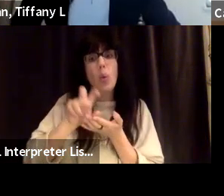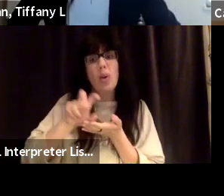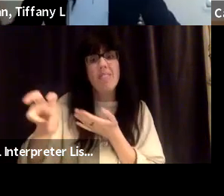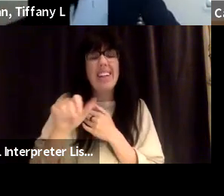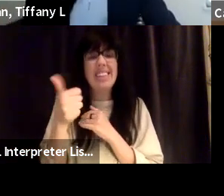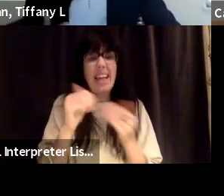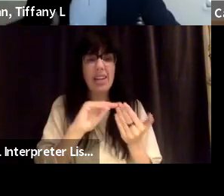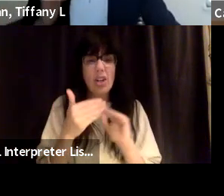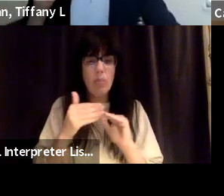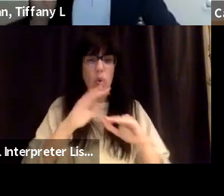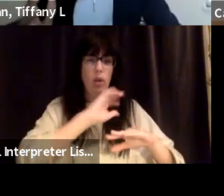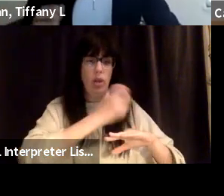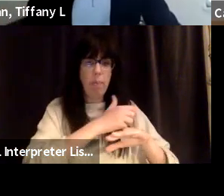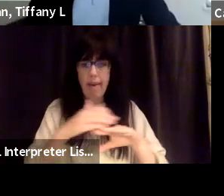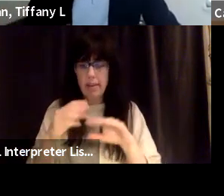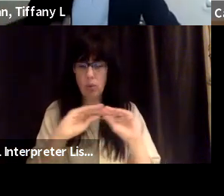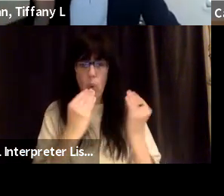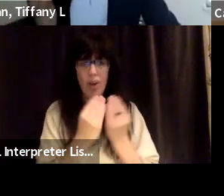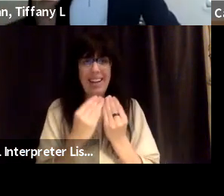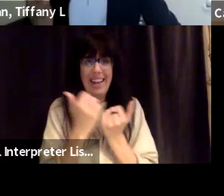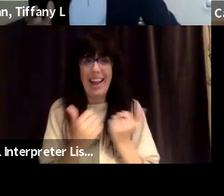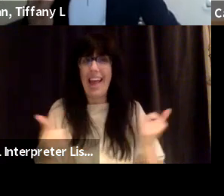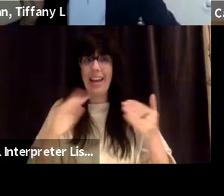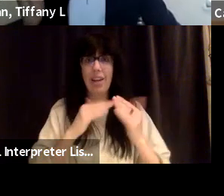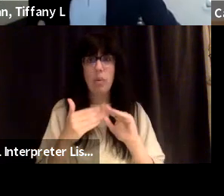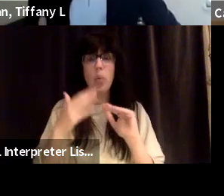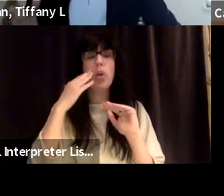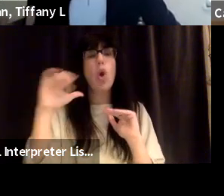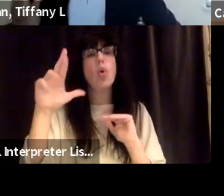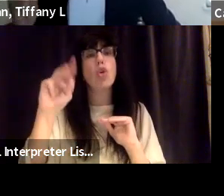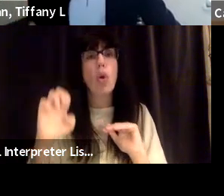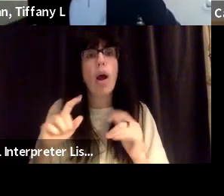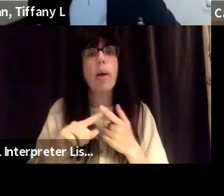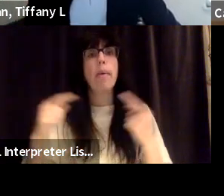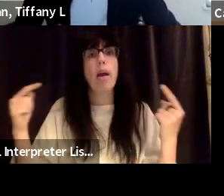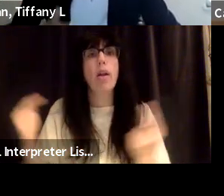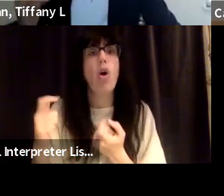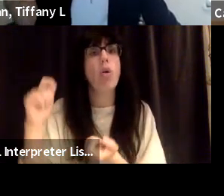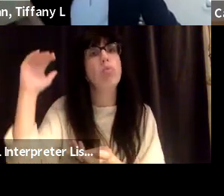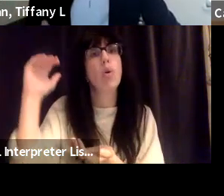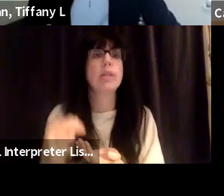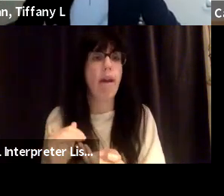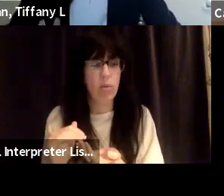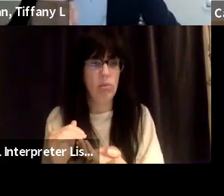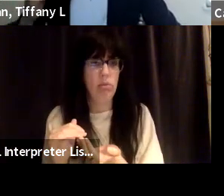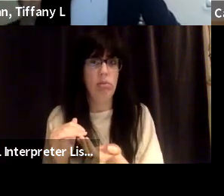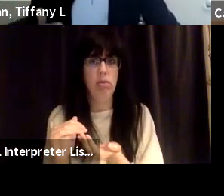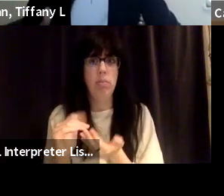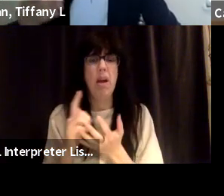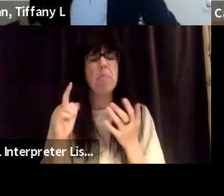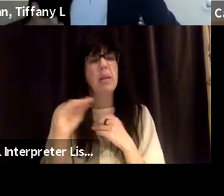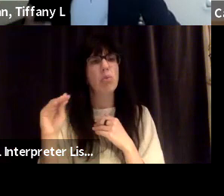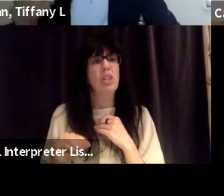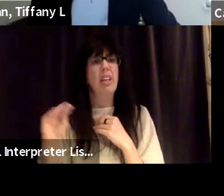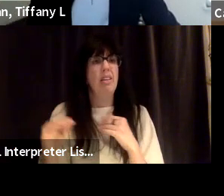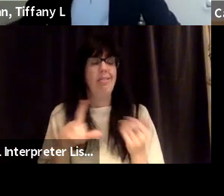community-based organizations in any community, that crime and harm goes down across the board by percentages that the police